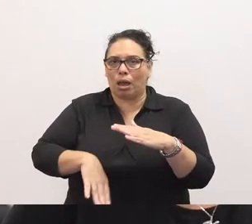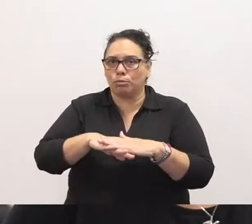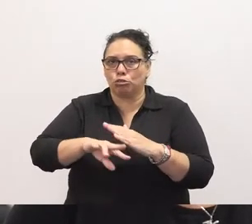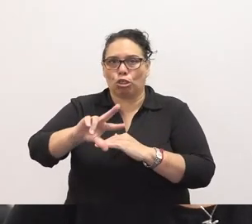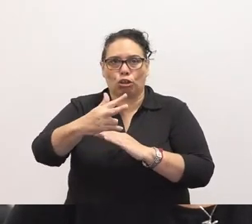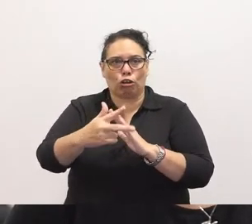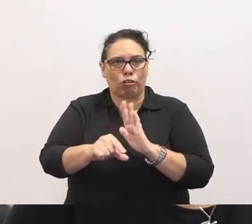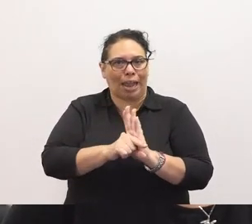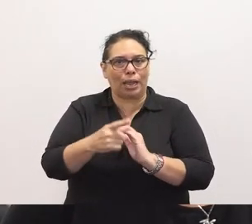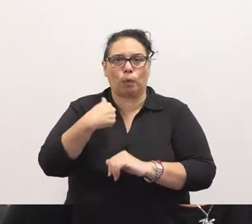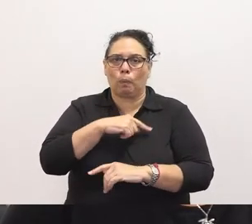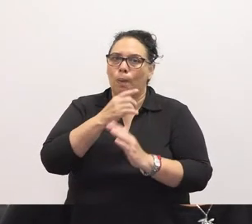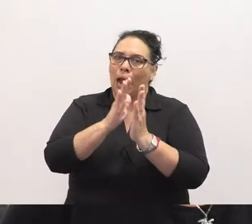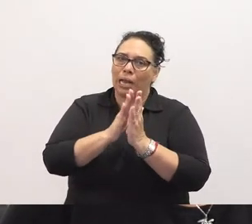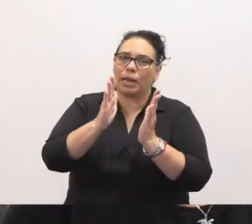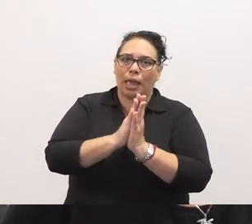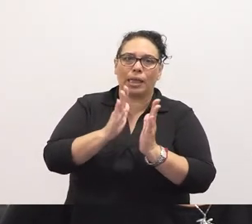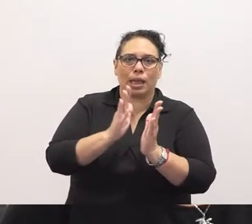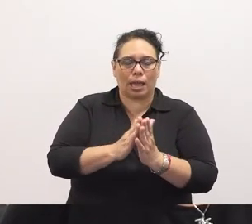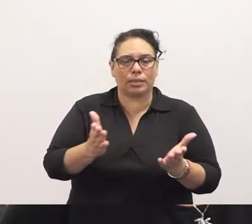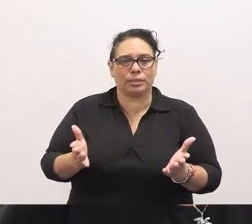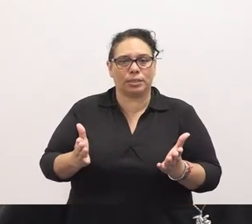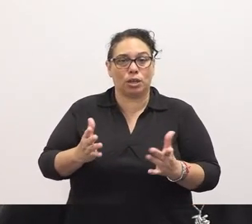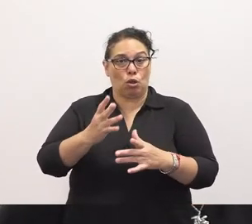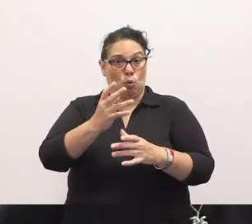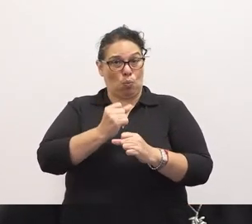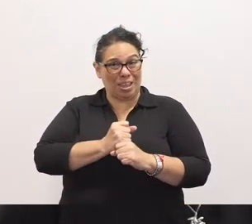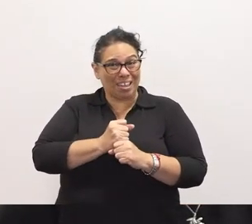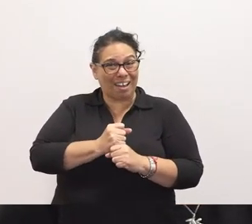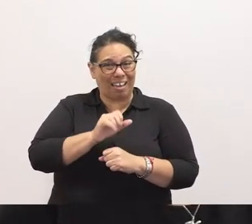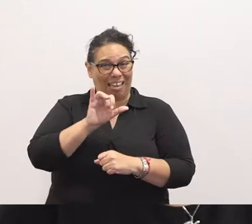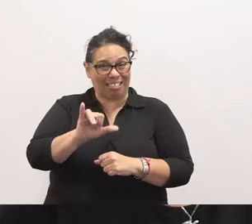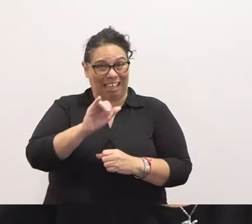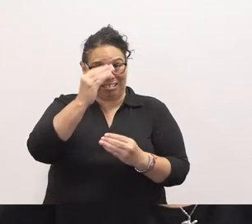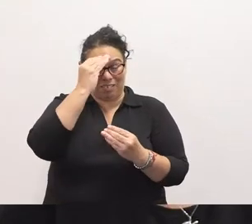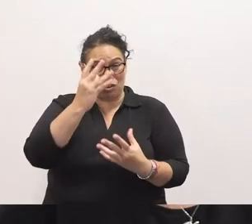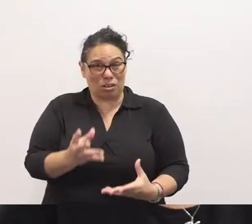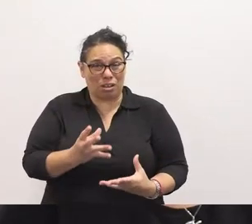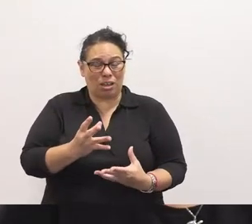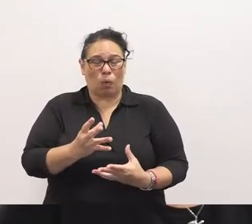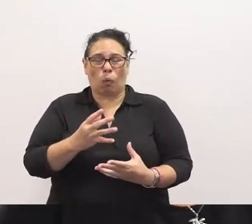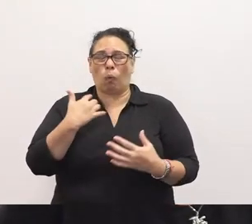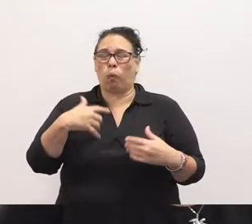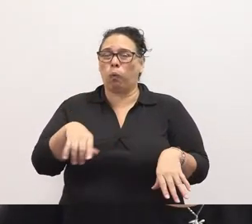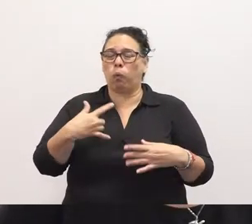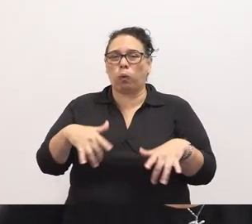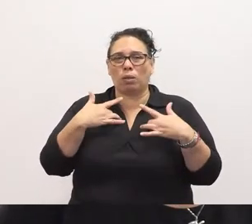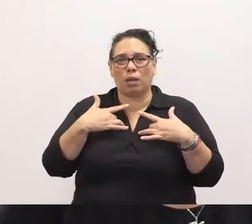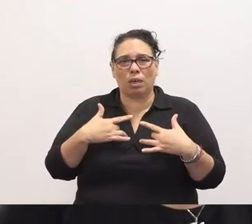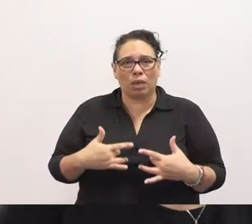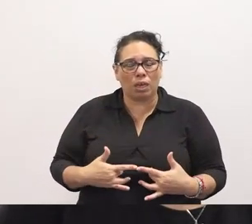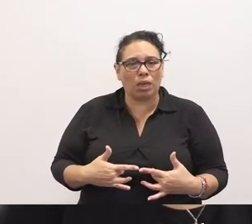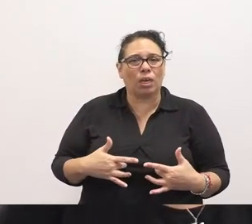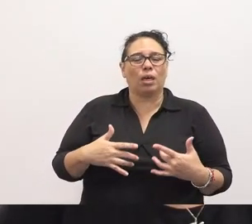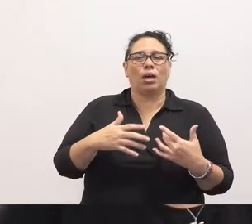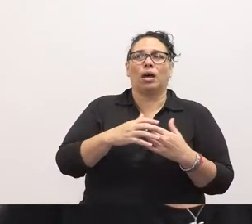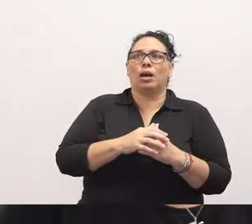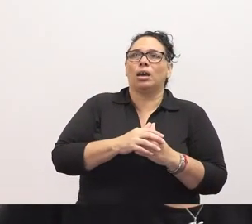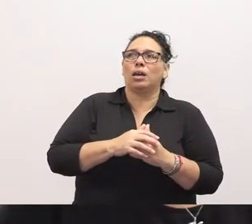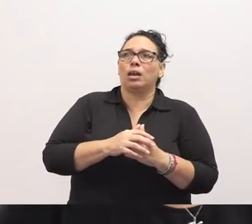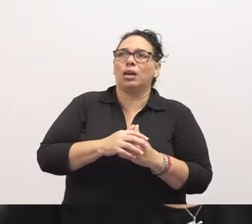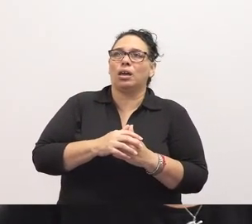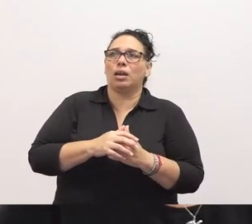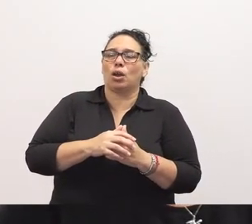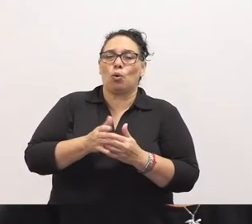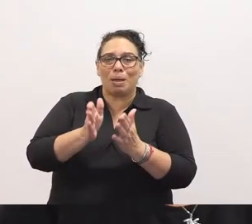when we received that retention notice was one of the most stressful, demoralizing, and depressing days as a parent. We had been asking for